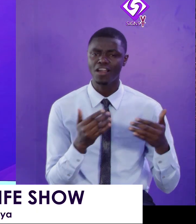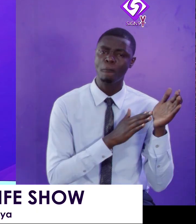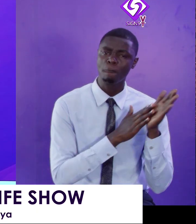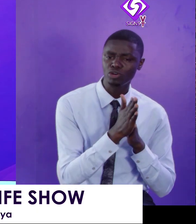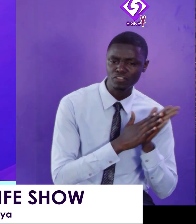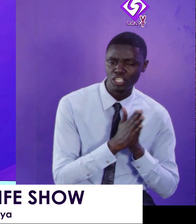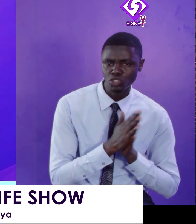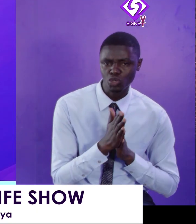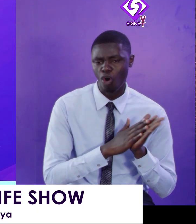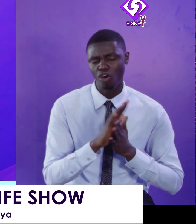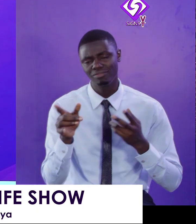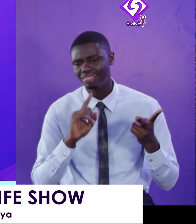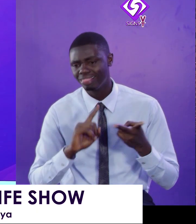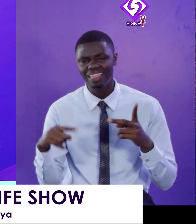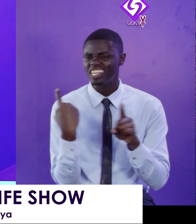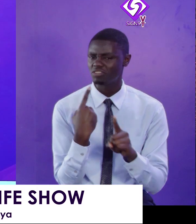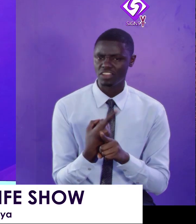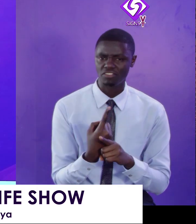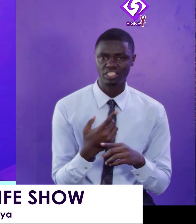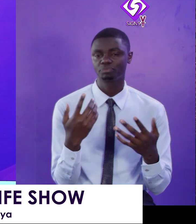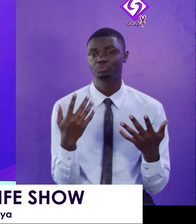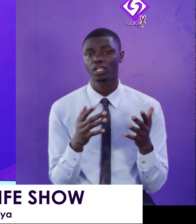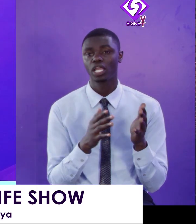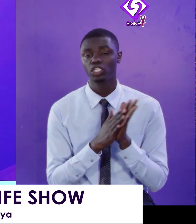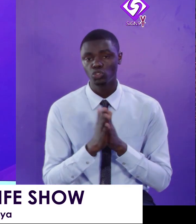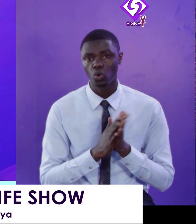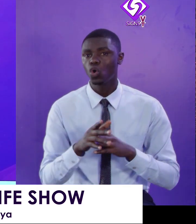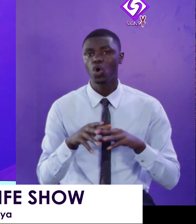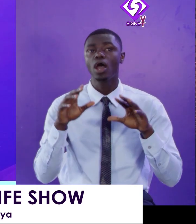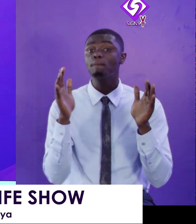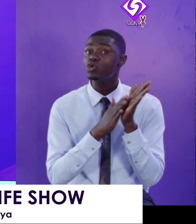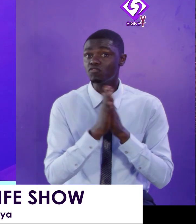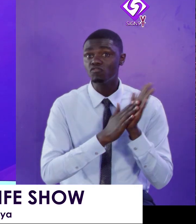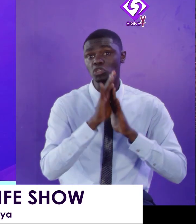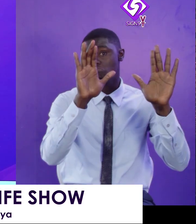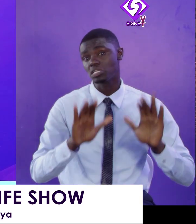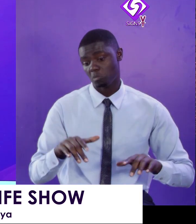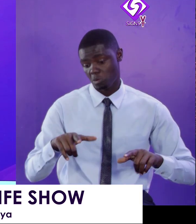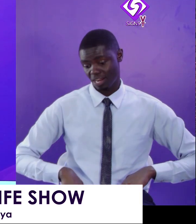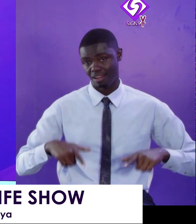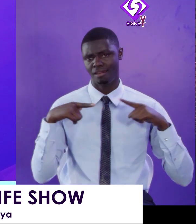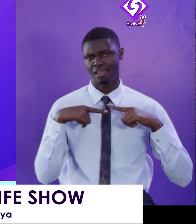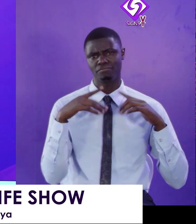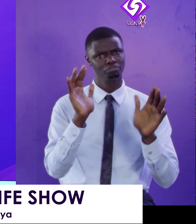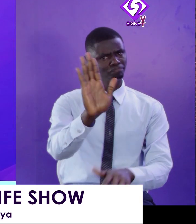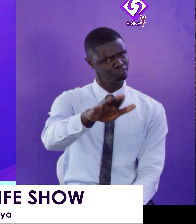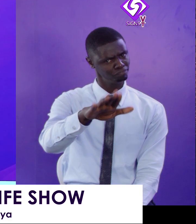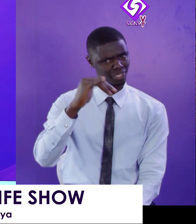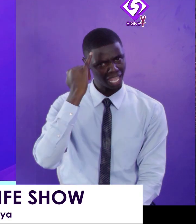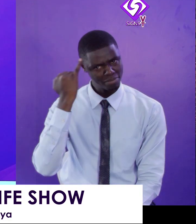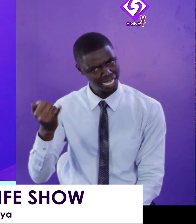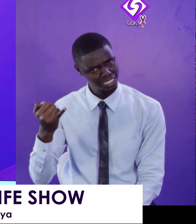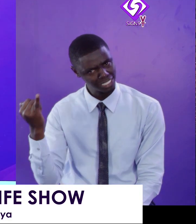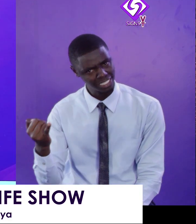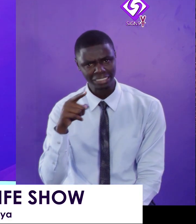one can work or walk this life without motivation. Just imagine this. You